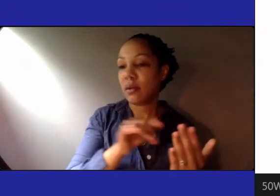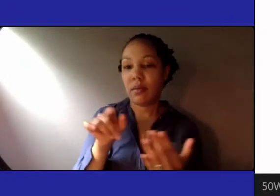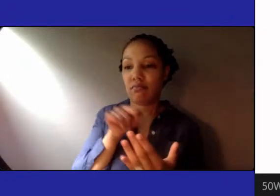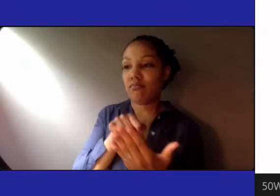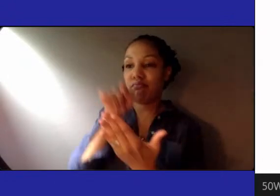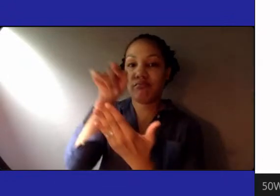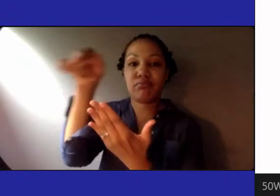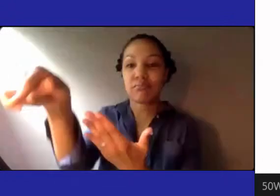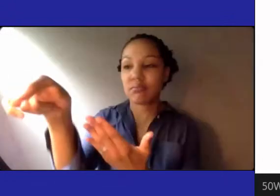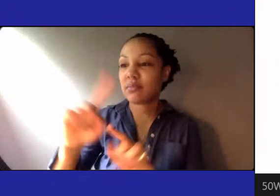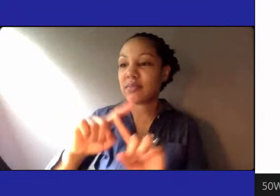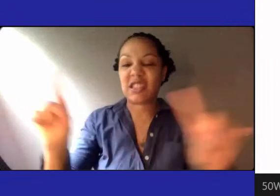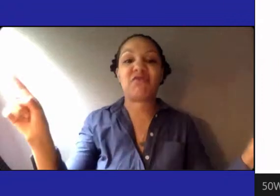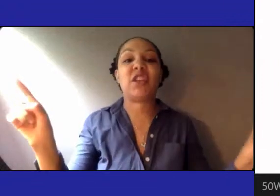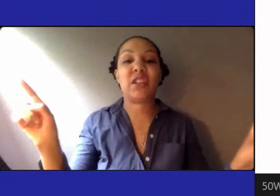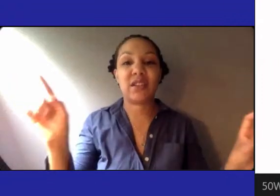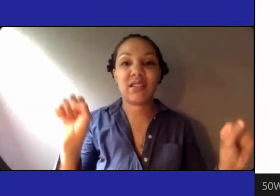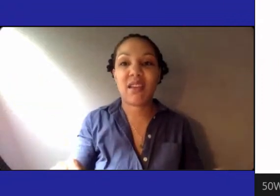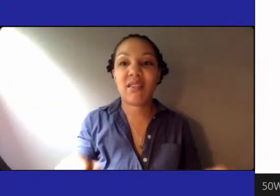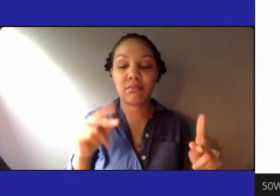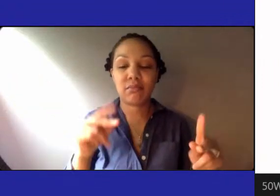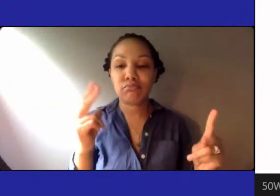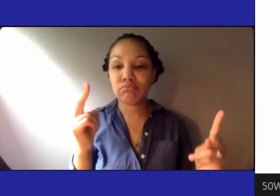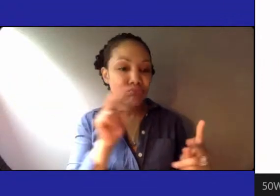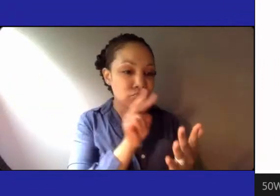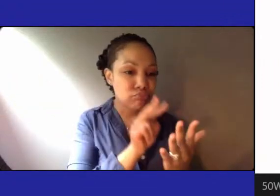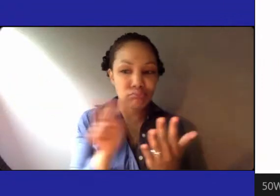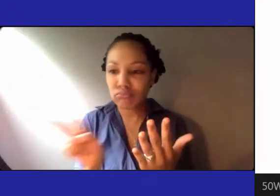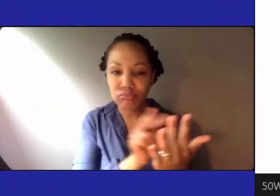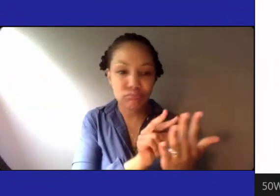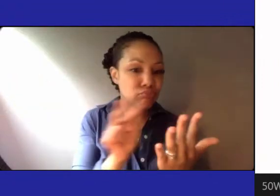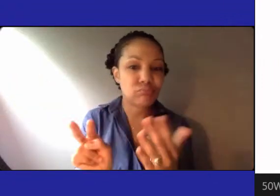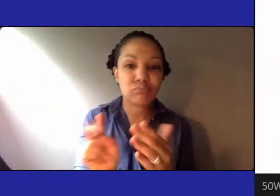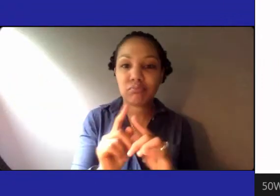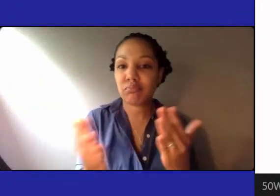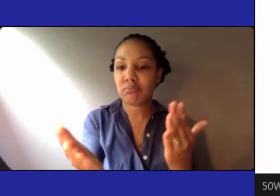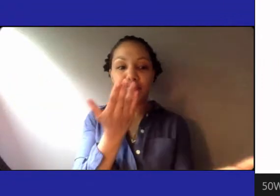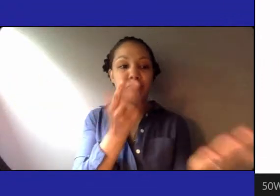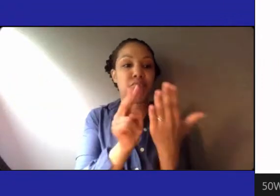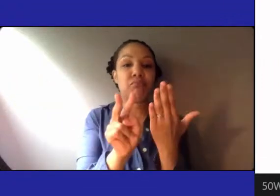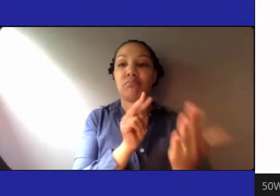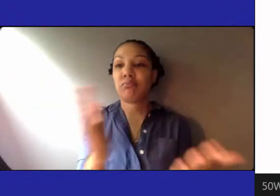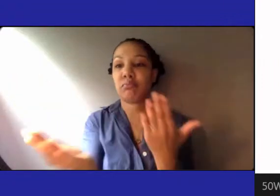time. And that's, for things like primary care,